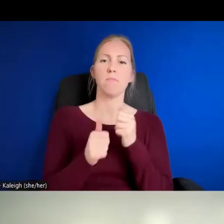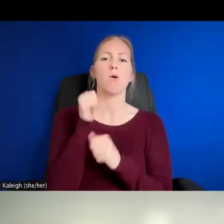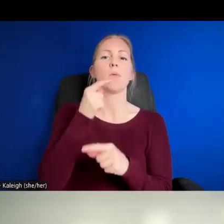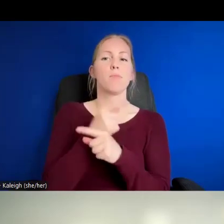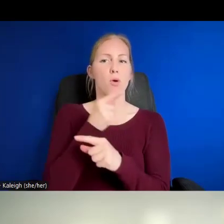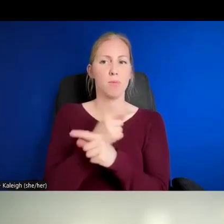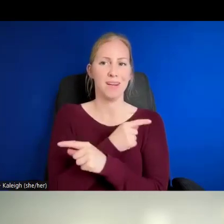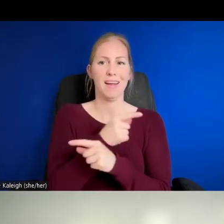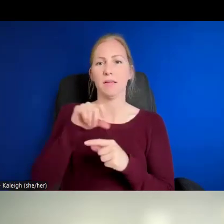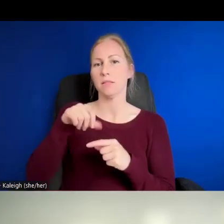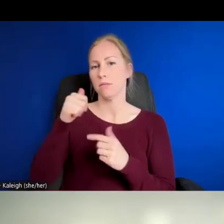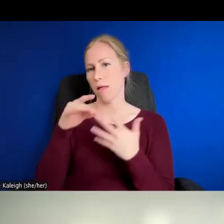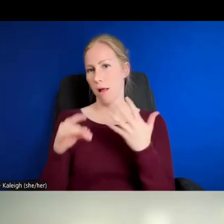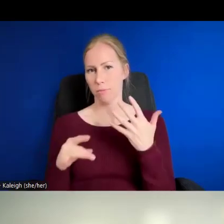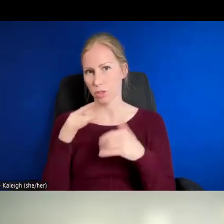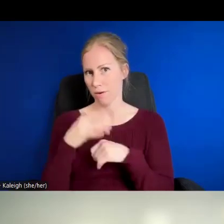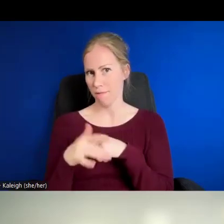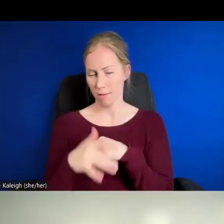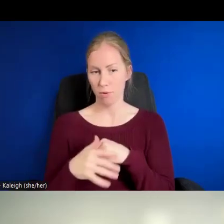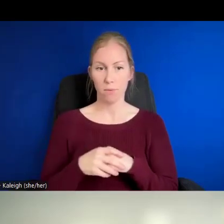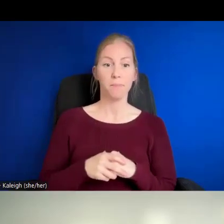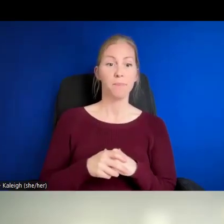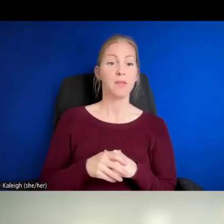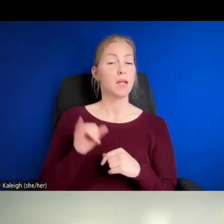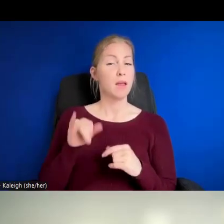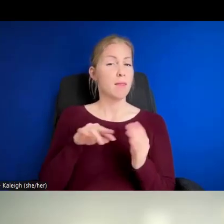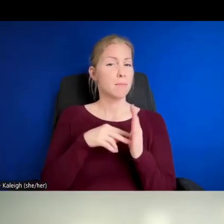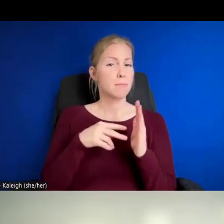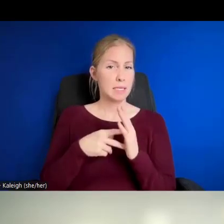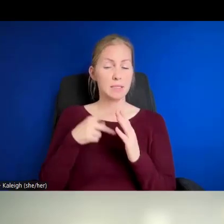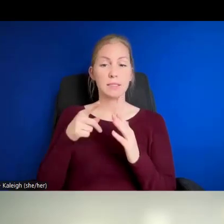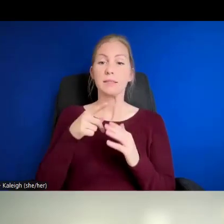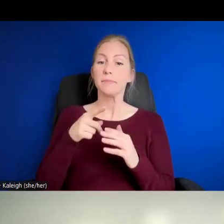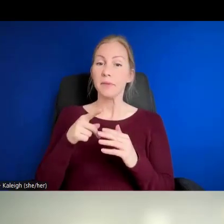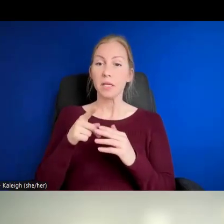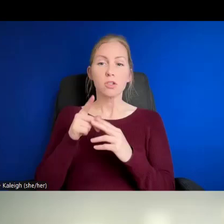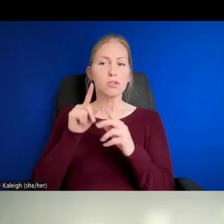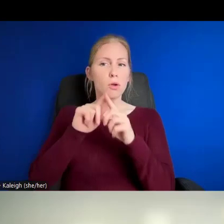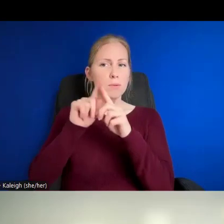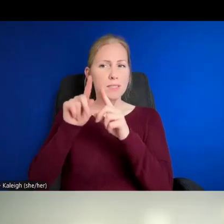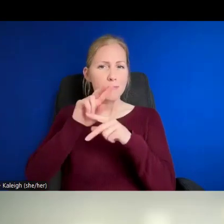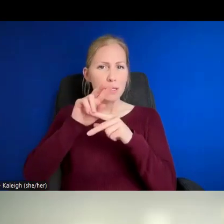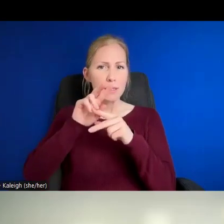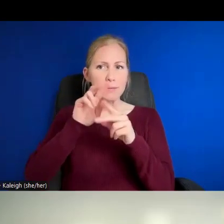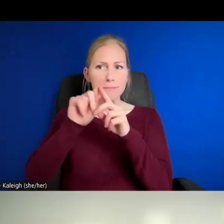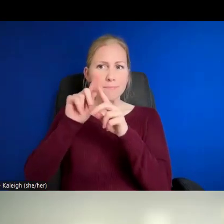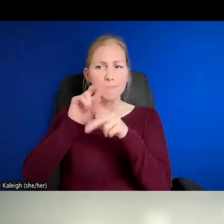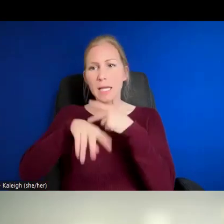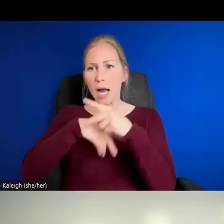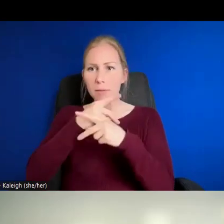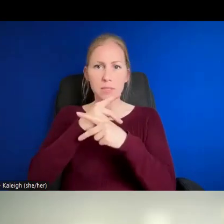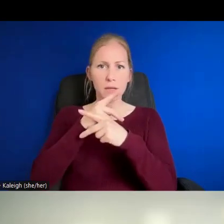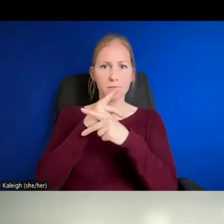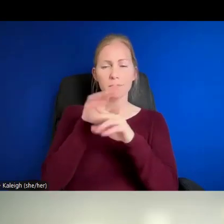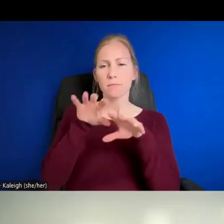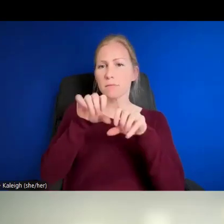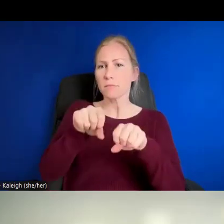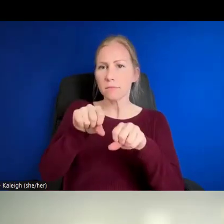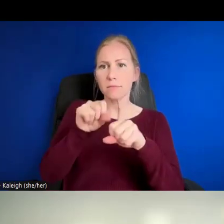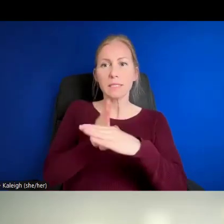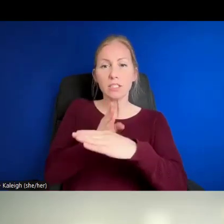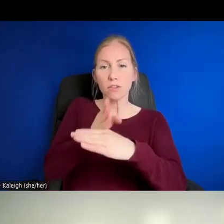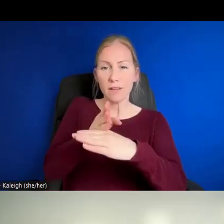that in the continuum of types of restraint interventions,